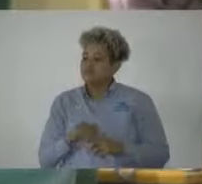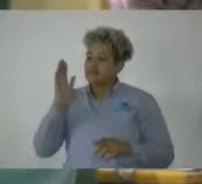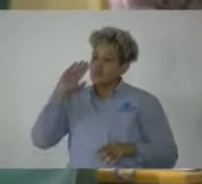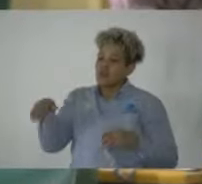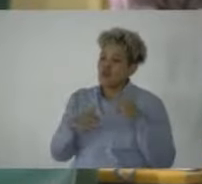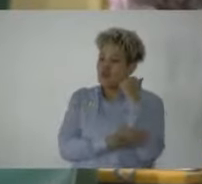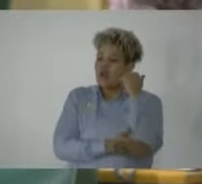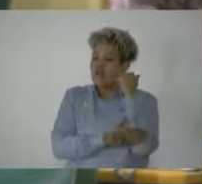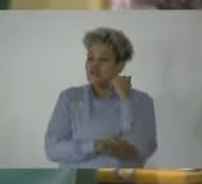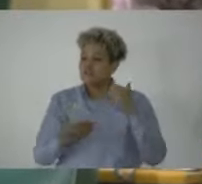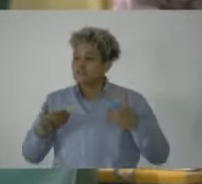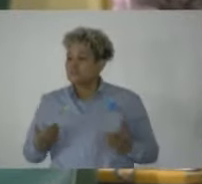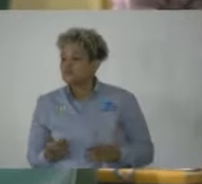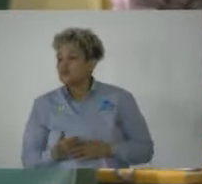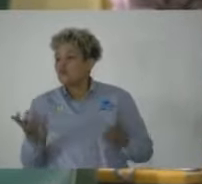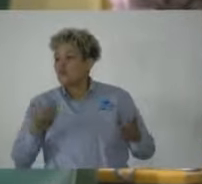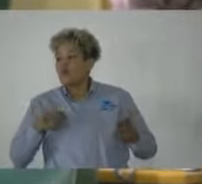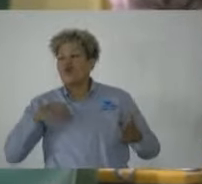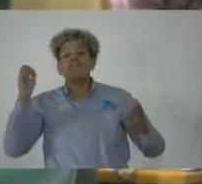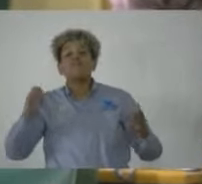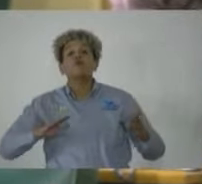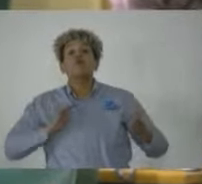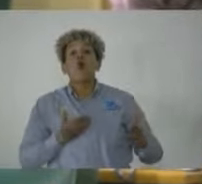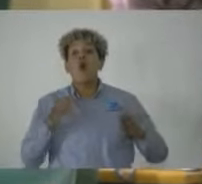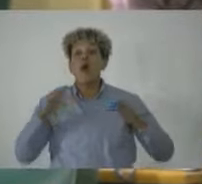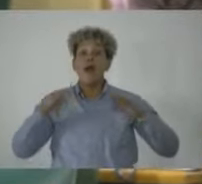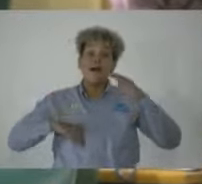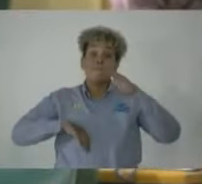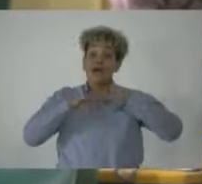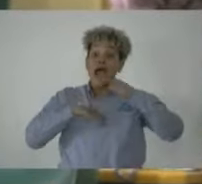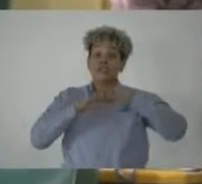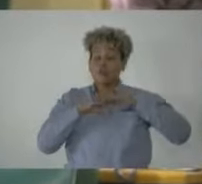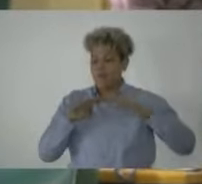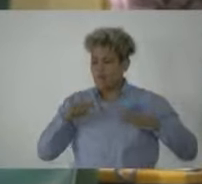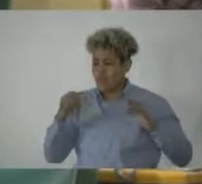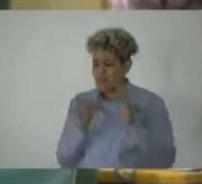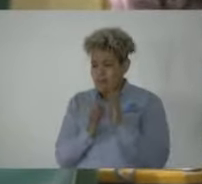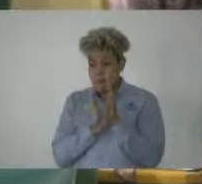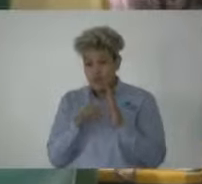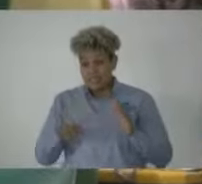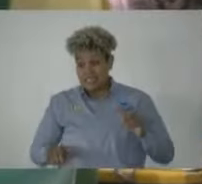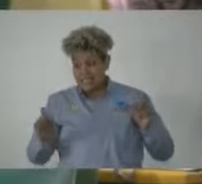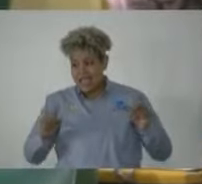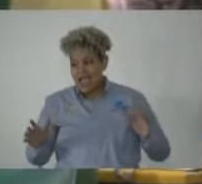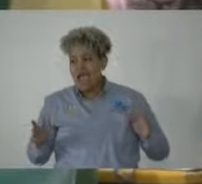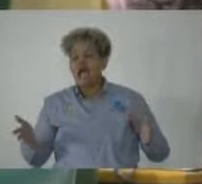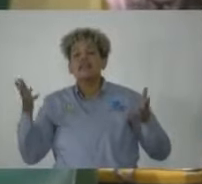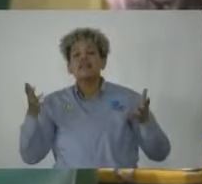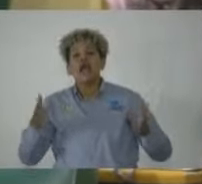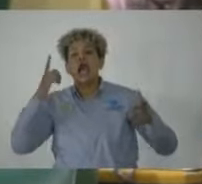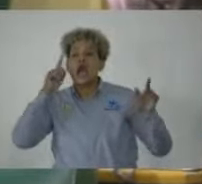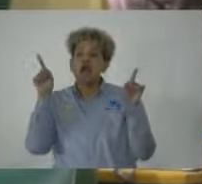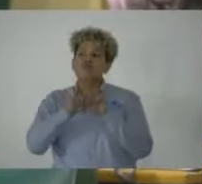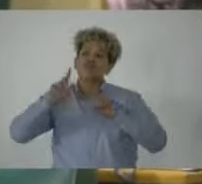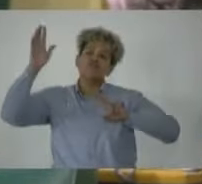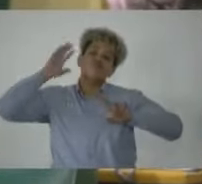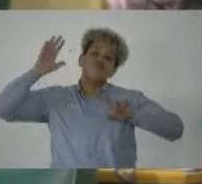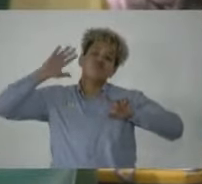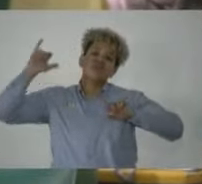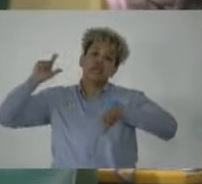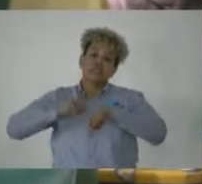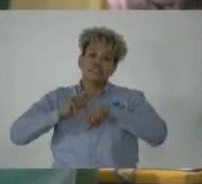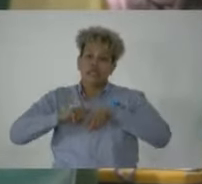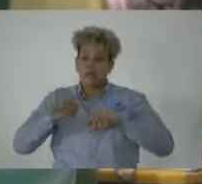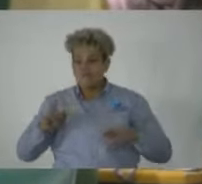have what we have put down as our maximum. We never put it down, not this administration. It was agreed on our